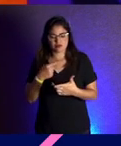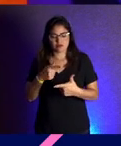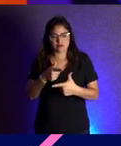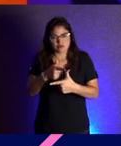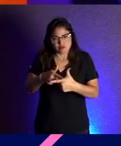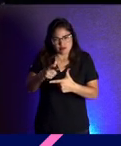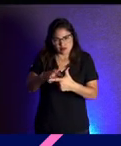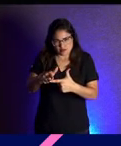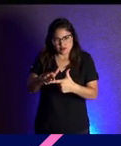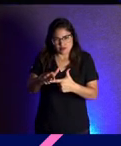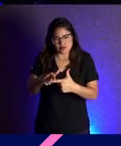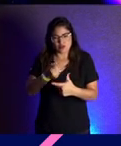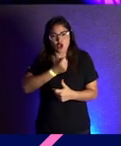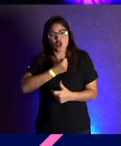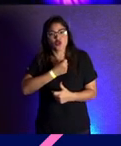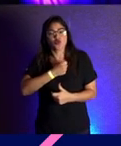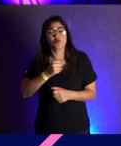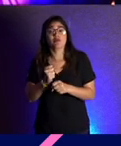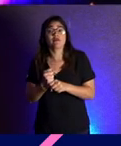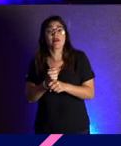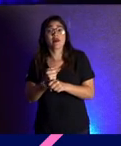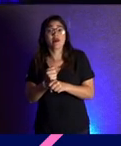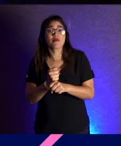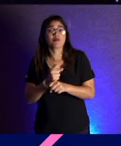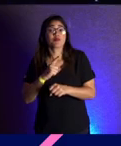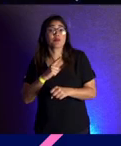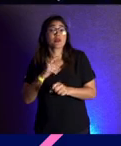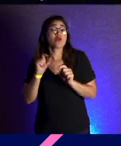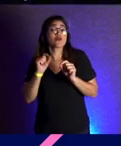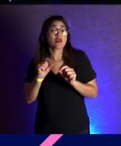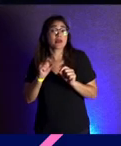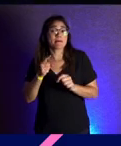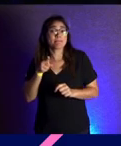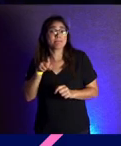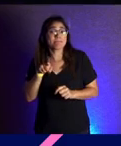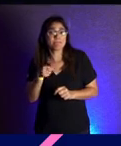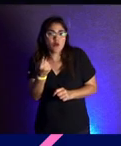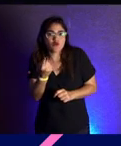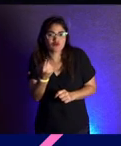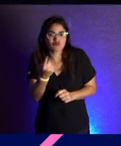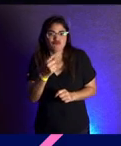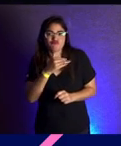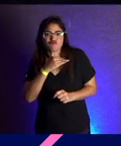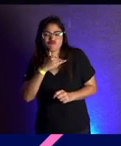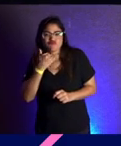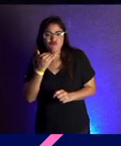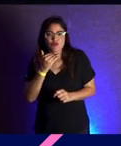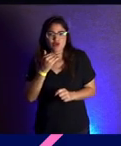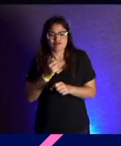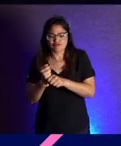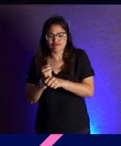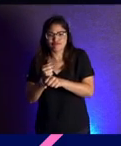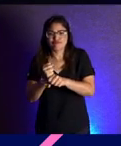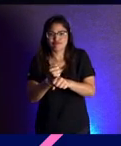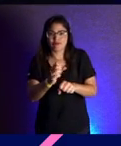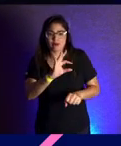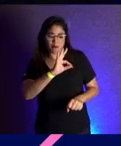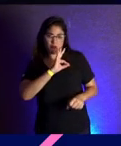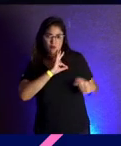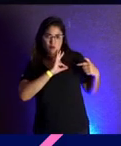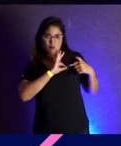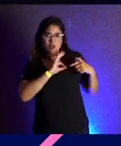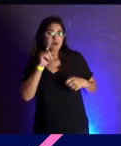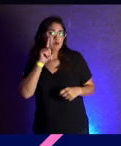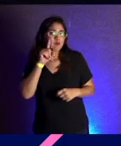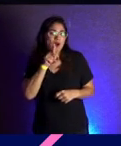1,500 deaths per year. 1,500 homicides per year in the United States by police. Yeah. Let me go to the other point that I want to take